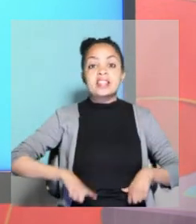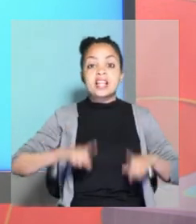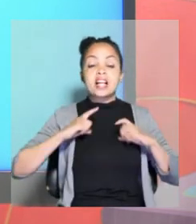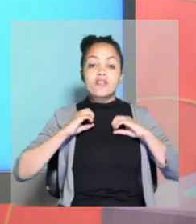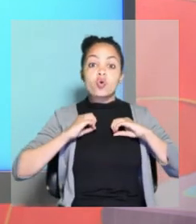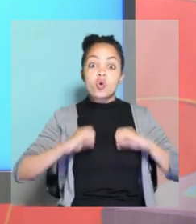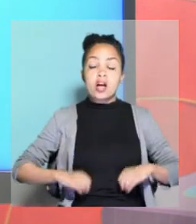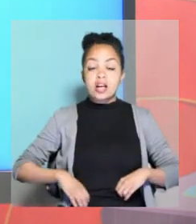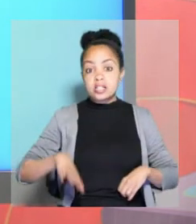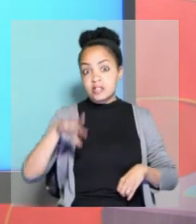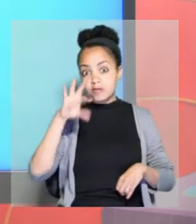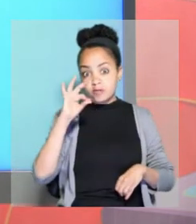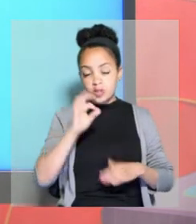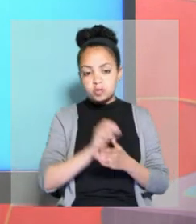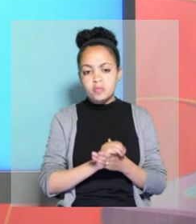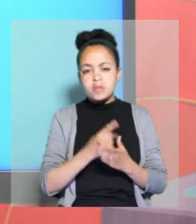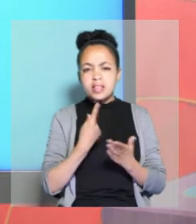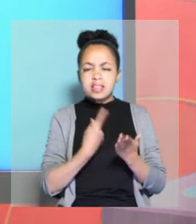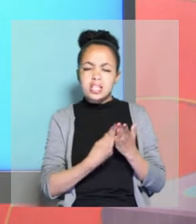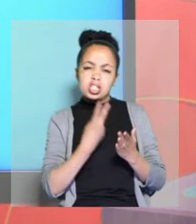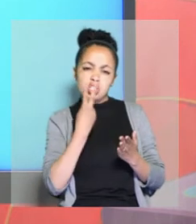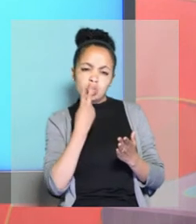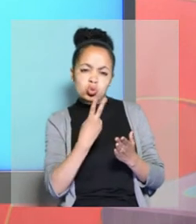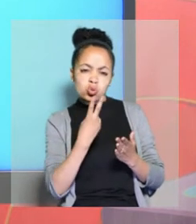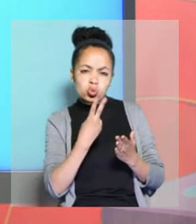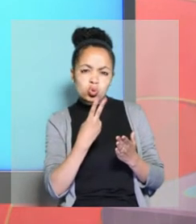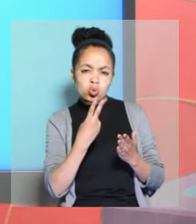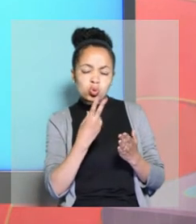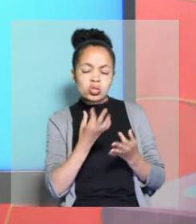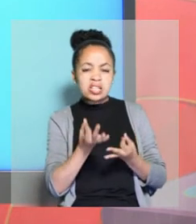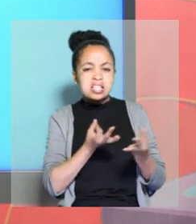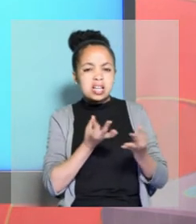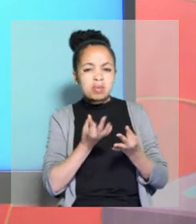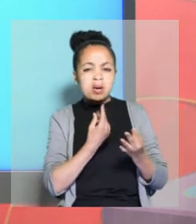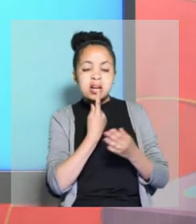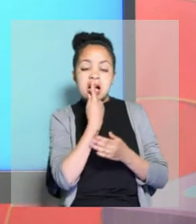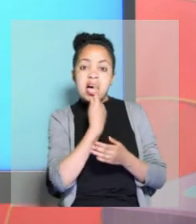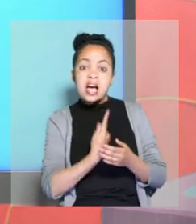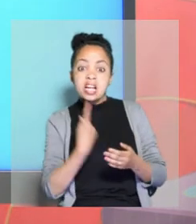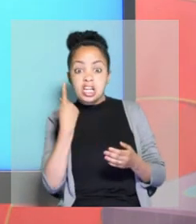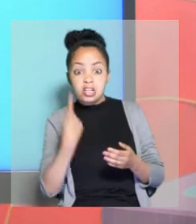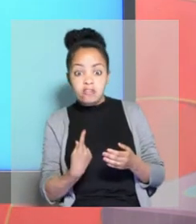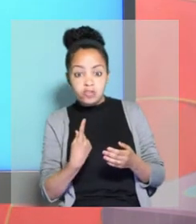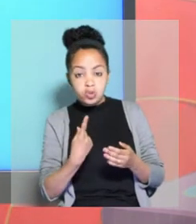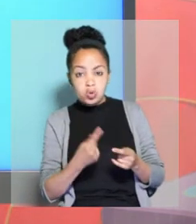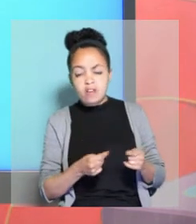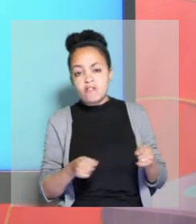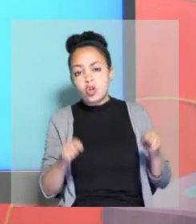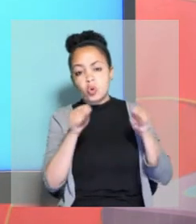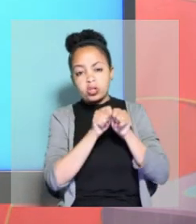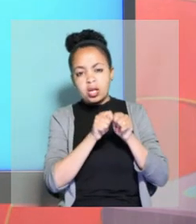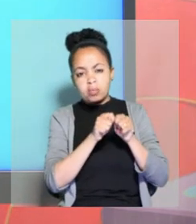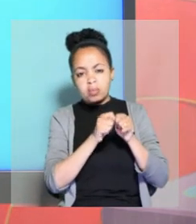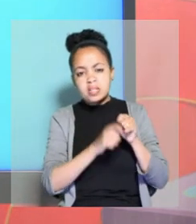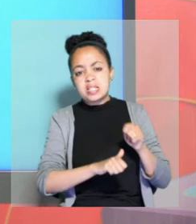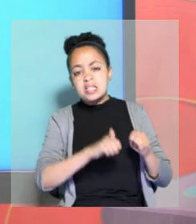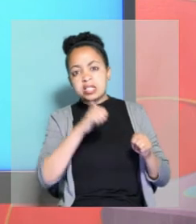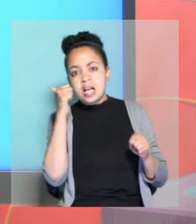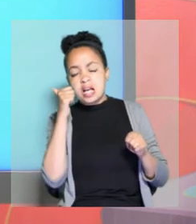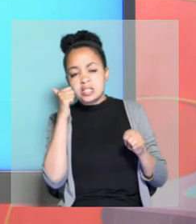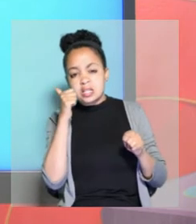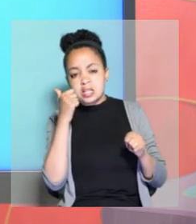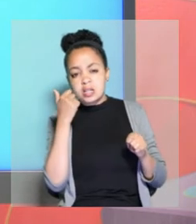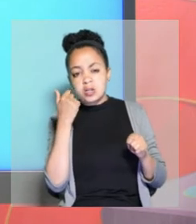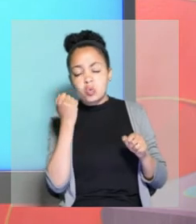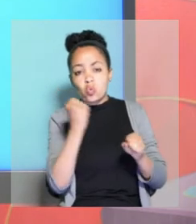organism found. These two factors can determine an individual phenotype. The end point that we